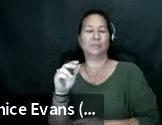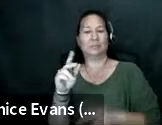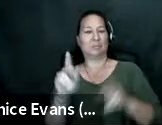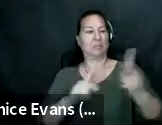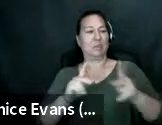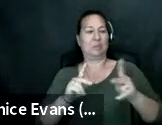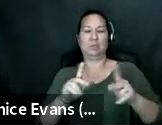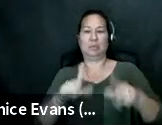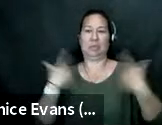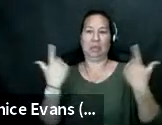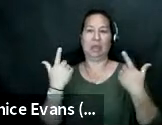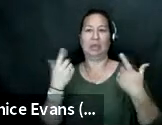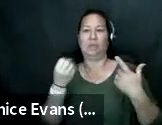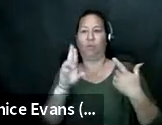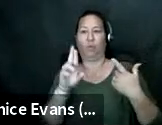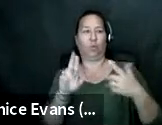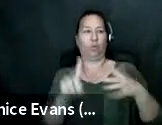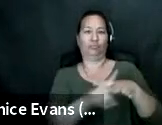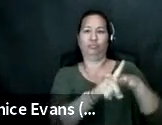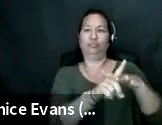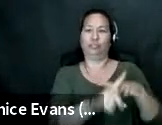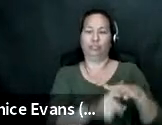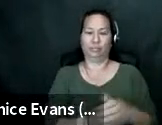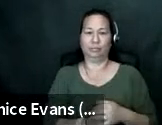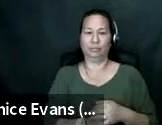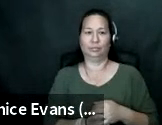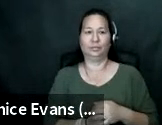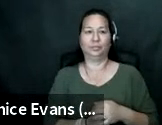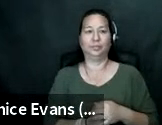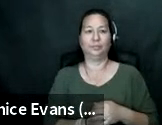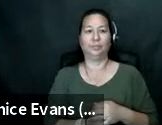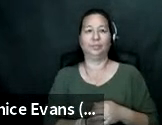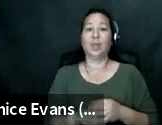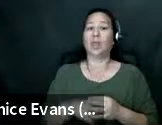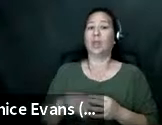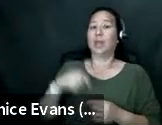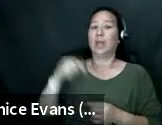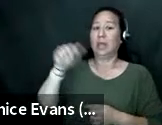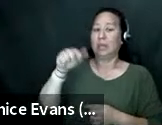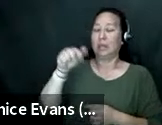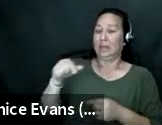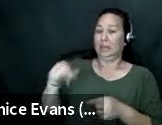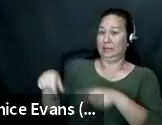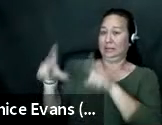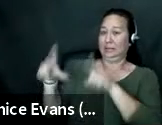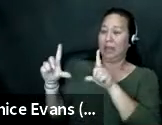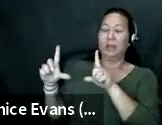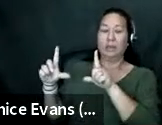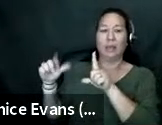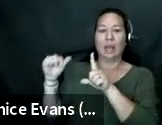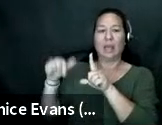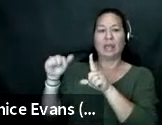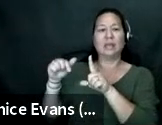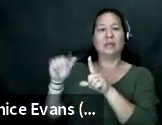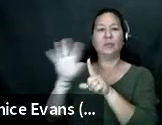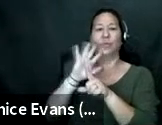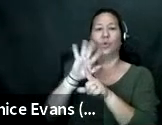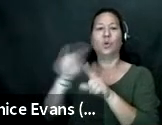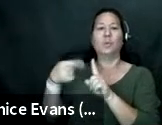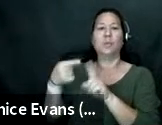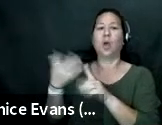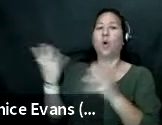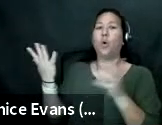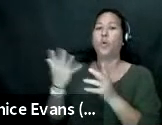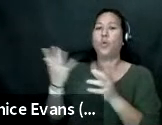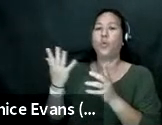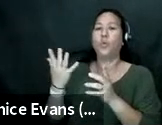Next slide, please. So this slide gives you an idea of what restrictions have been